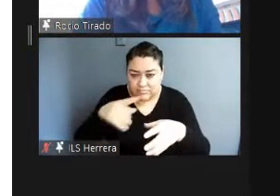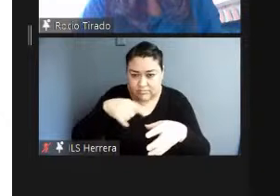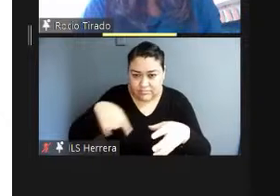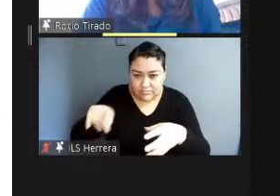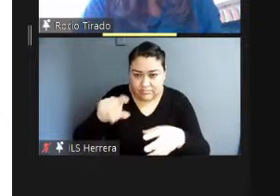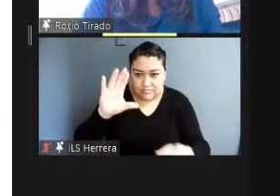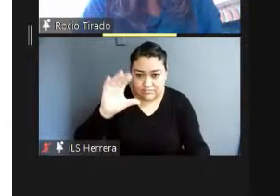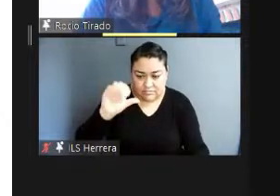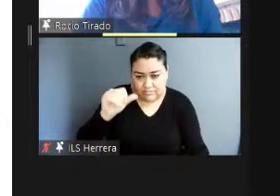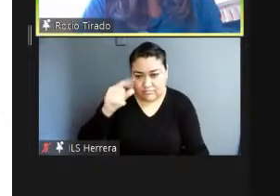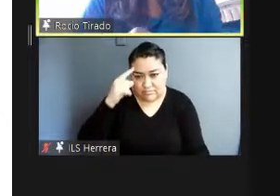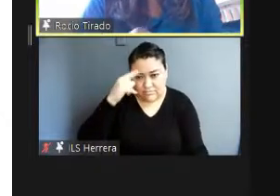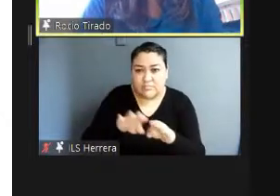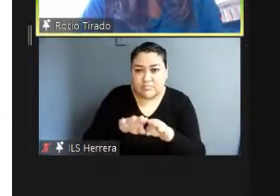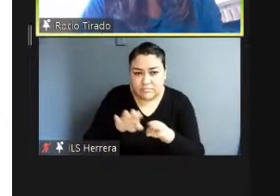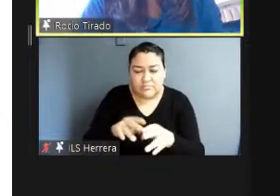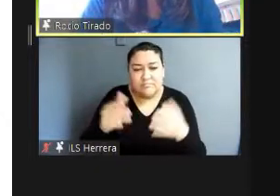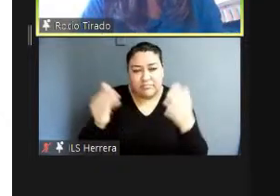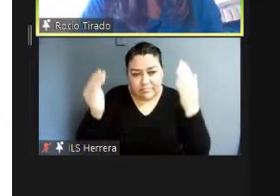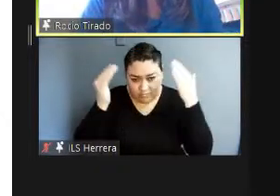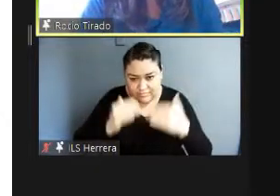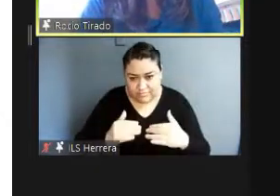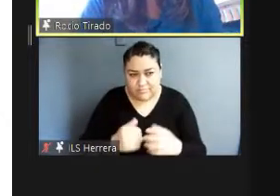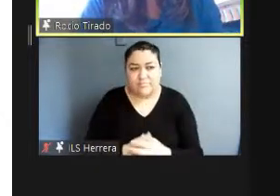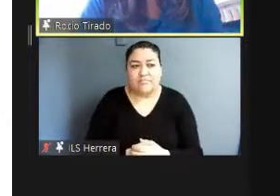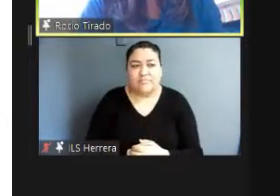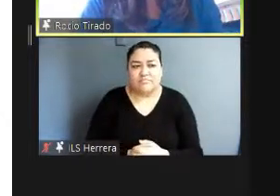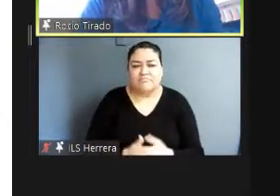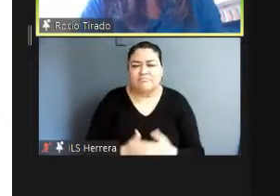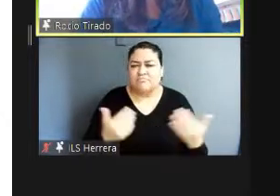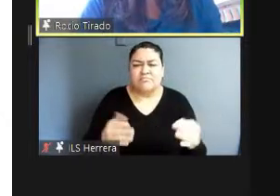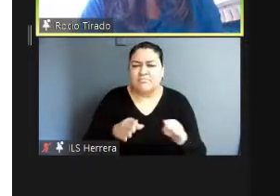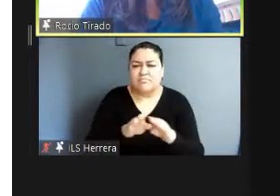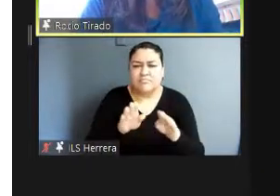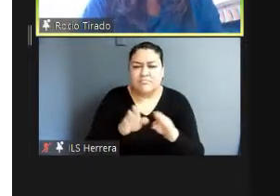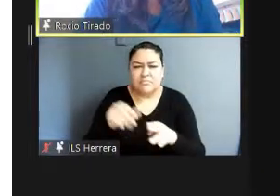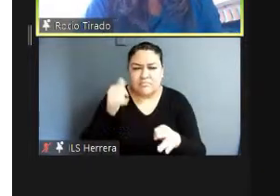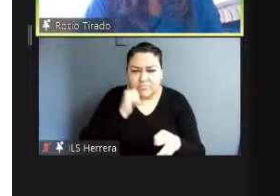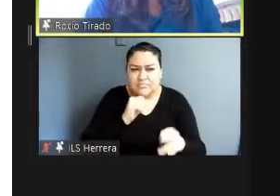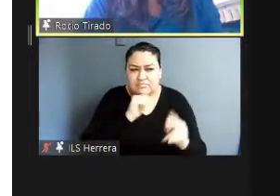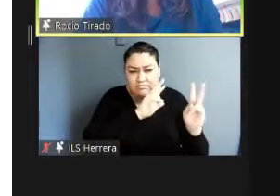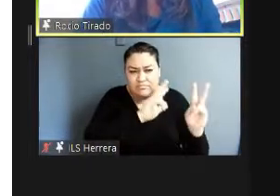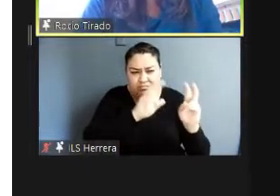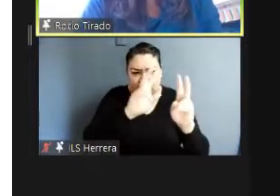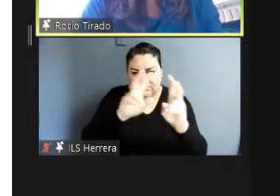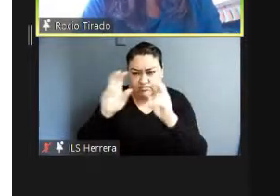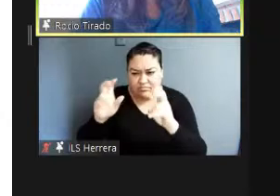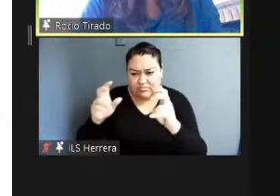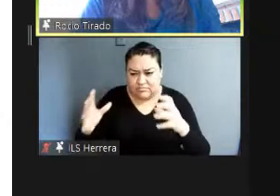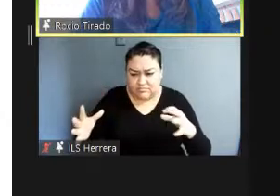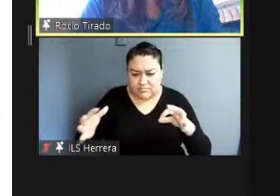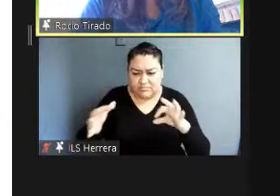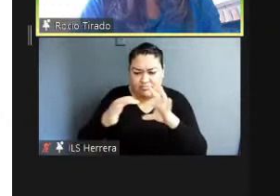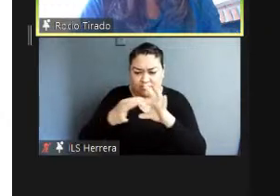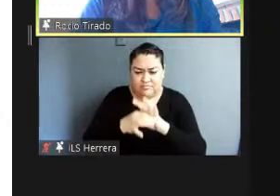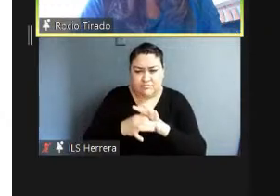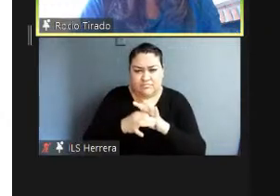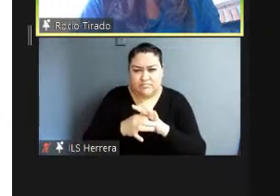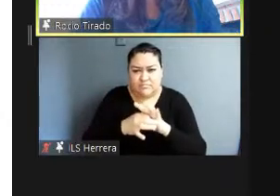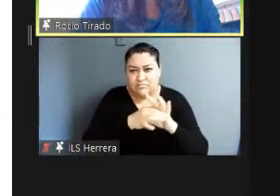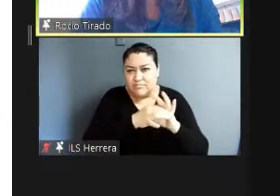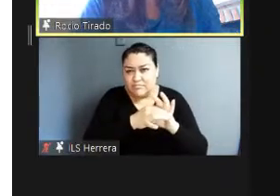links with the community and the clinical field, and permanent integration and complex amongst the